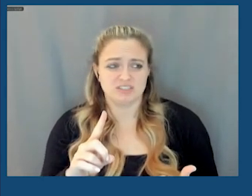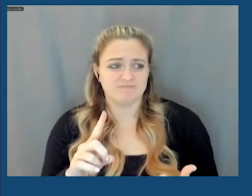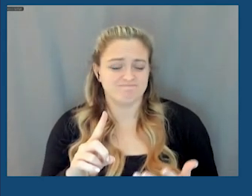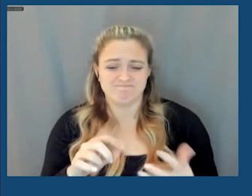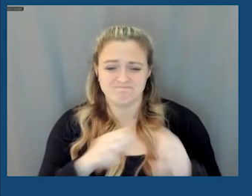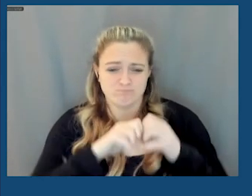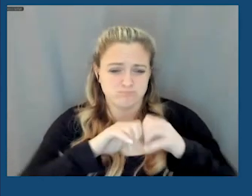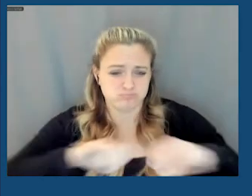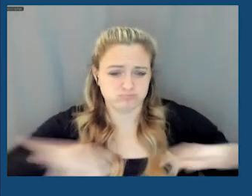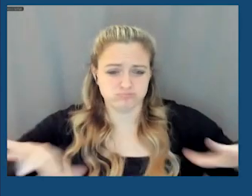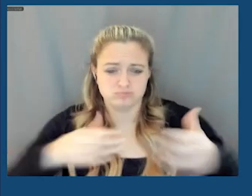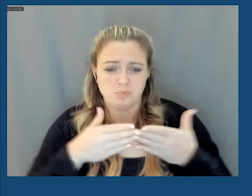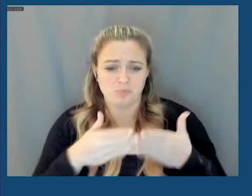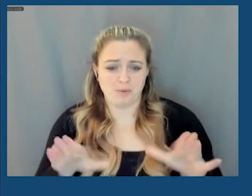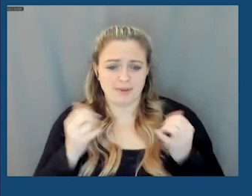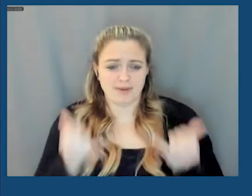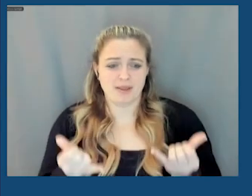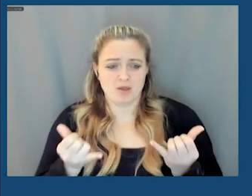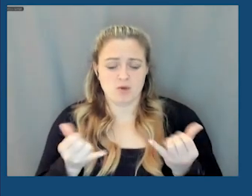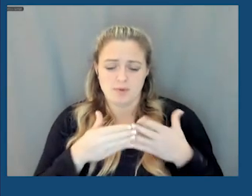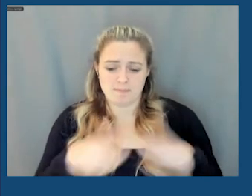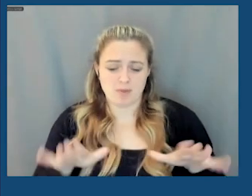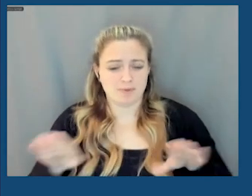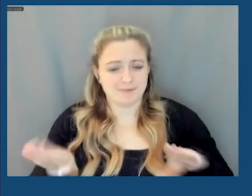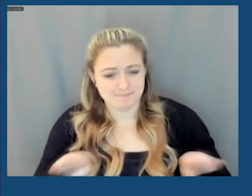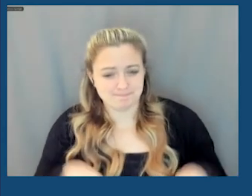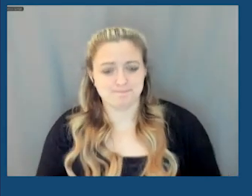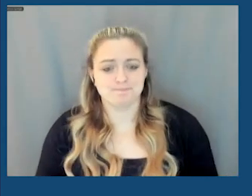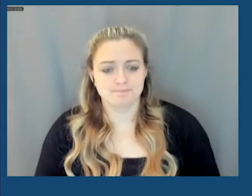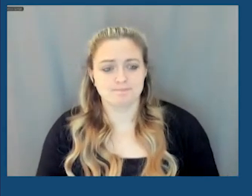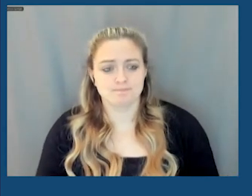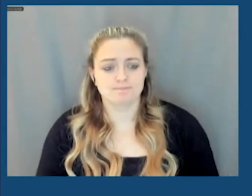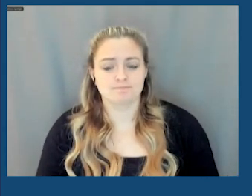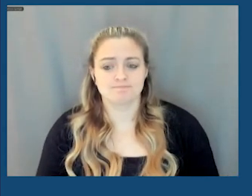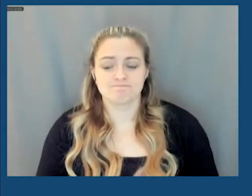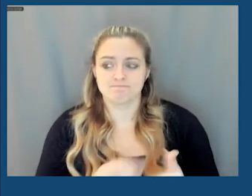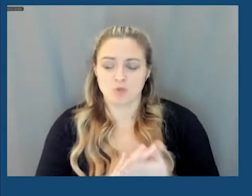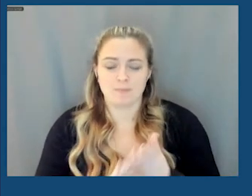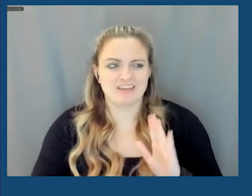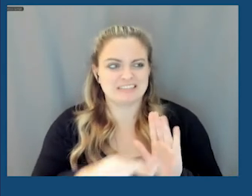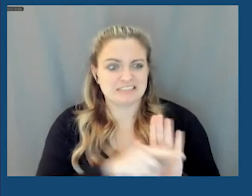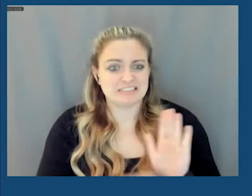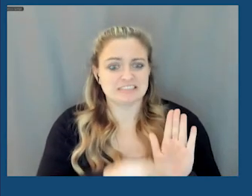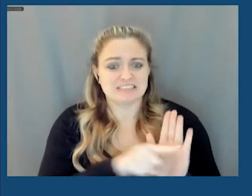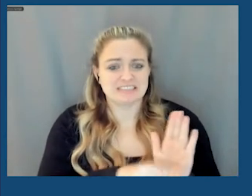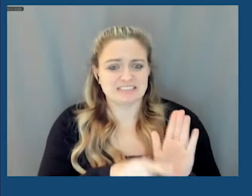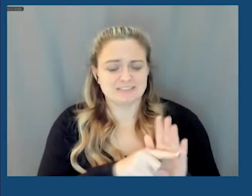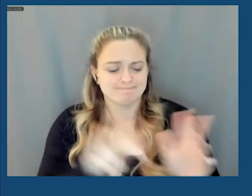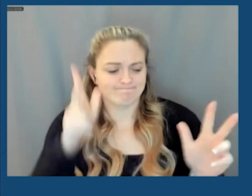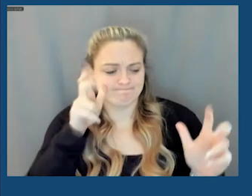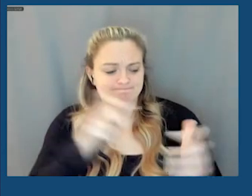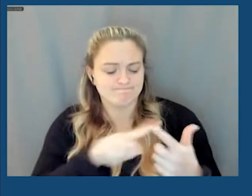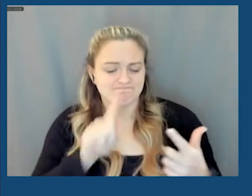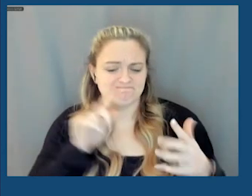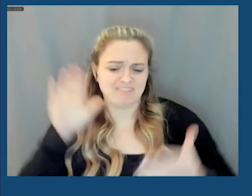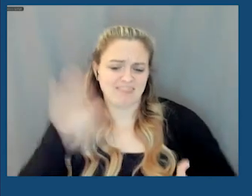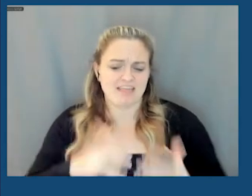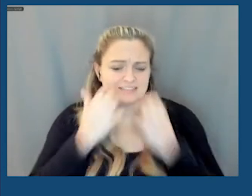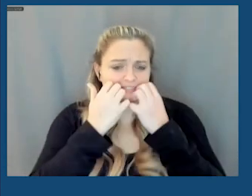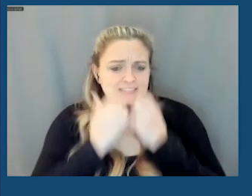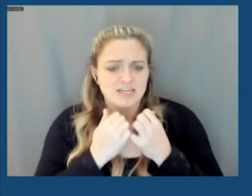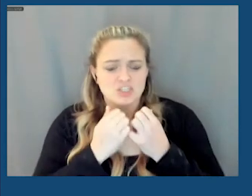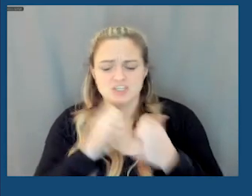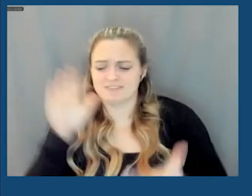public discourse and public conduct. There's a growing pessimism and cynicism that is making us less compassionate and less